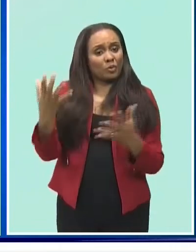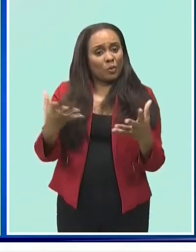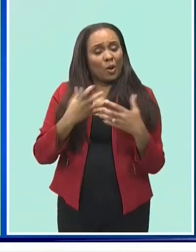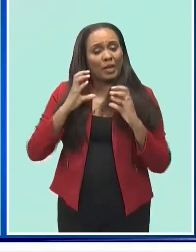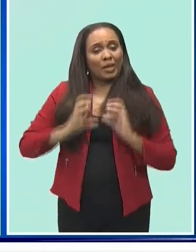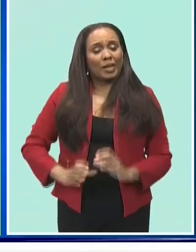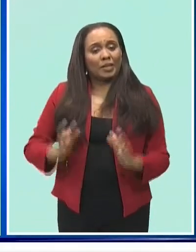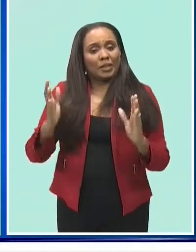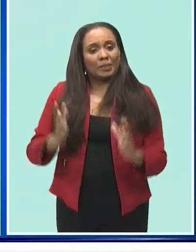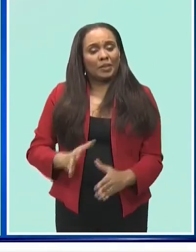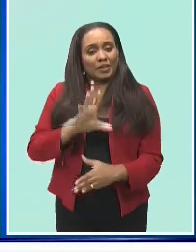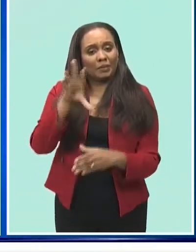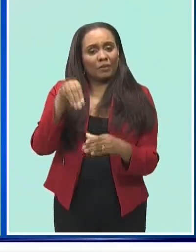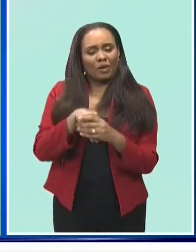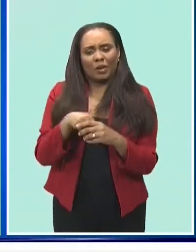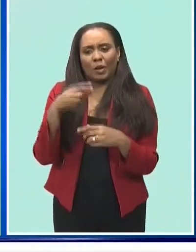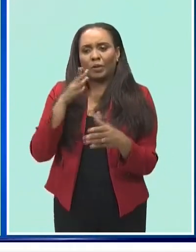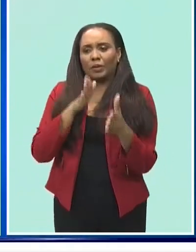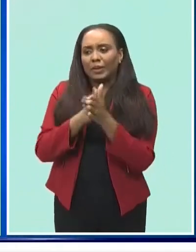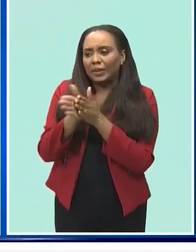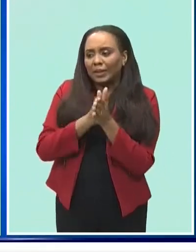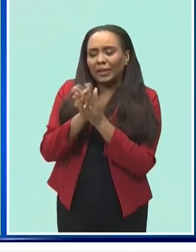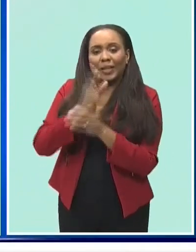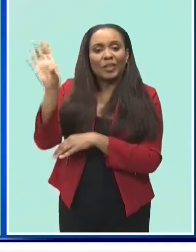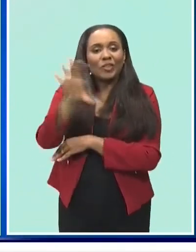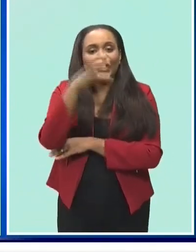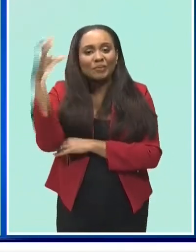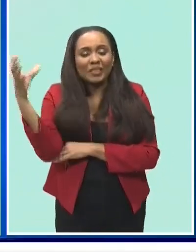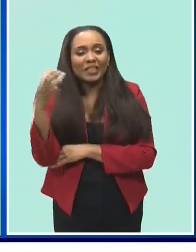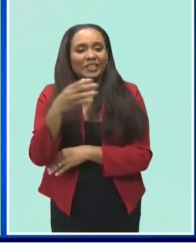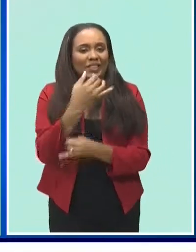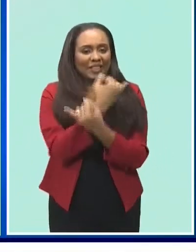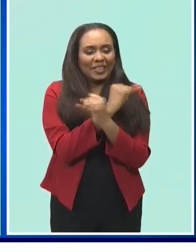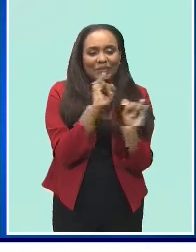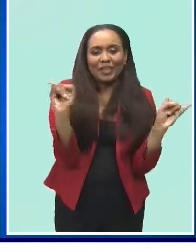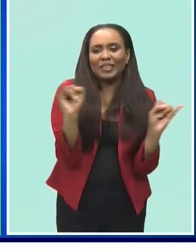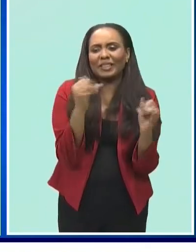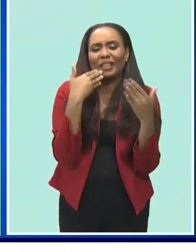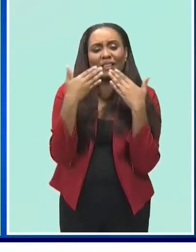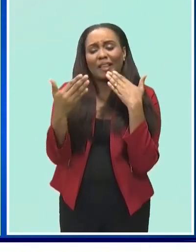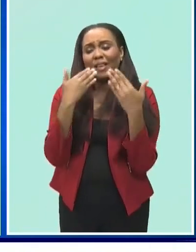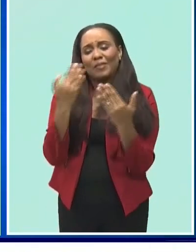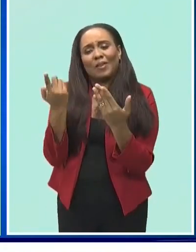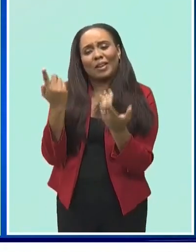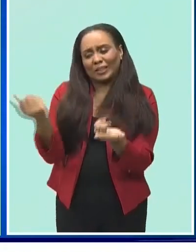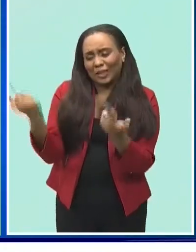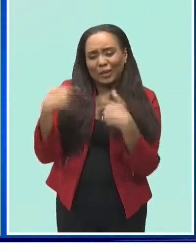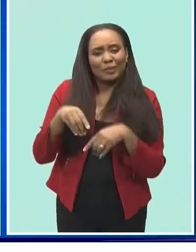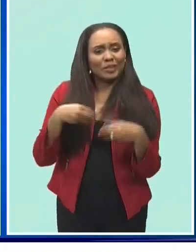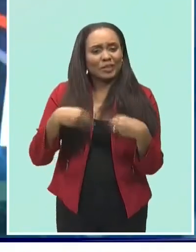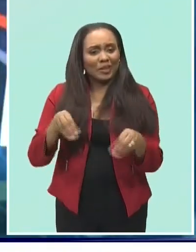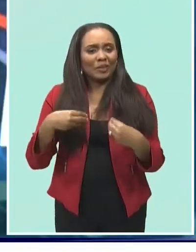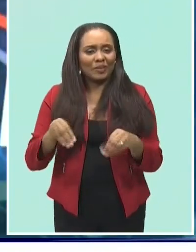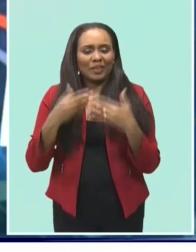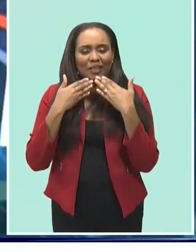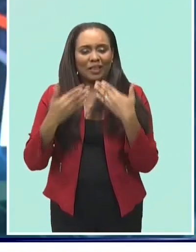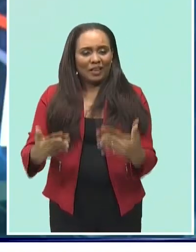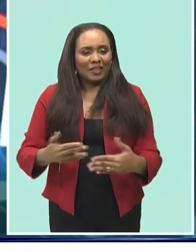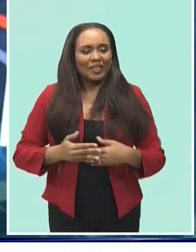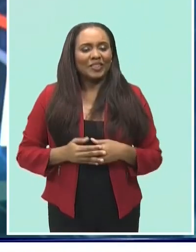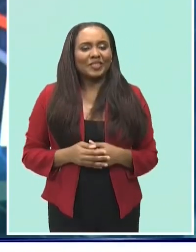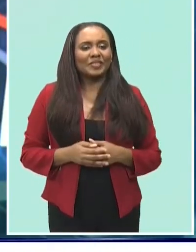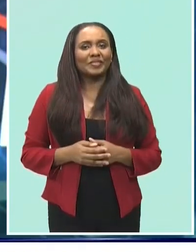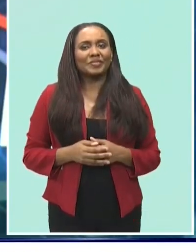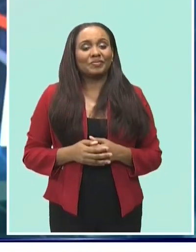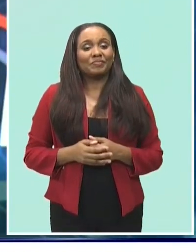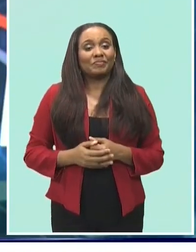do, and I know that we're looking forward for Christmas and Independence, and we thank you for patronizing us throughout the year. Mr.